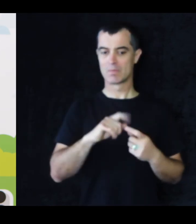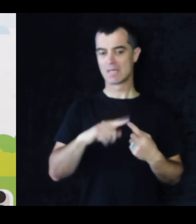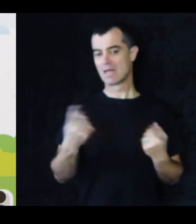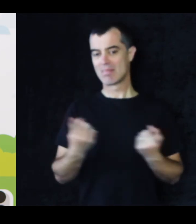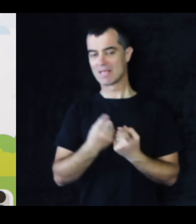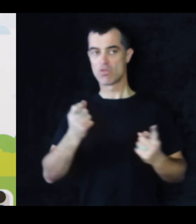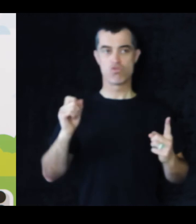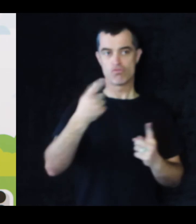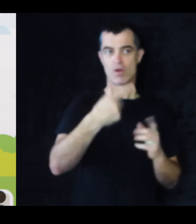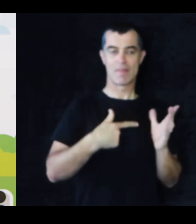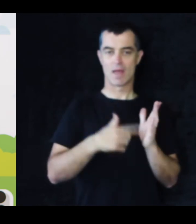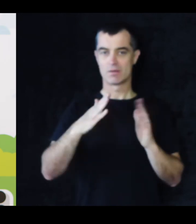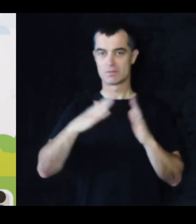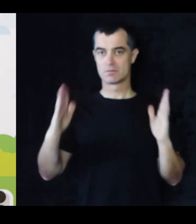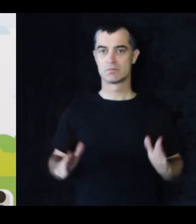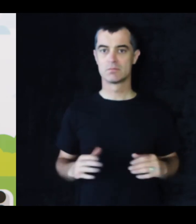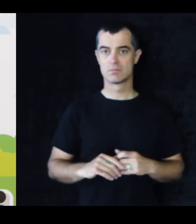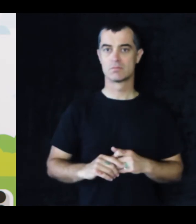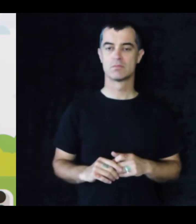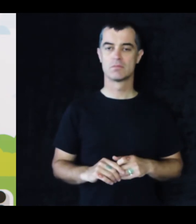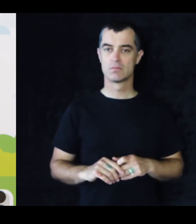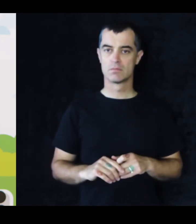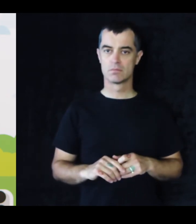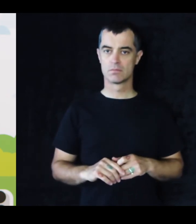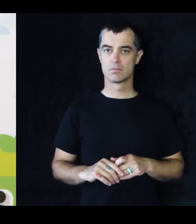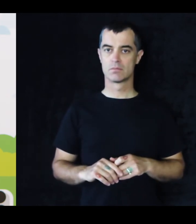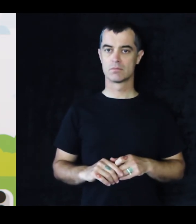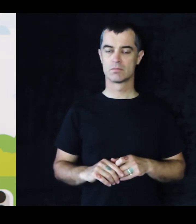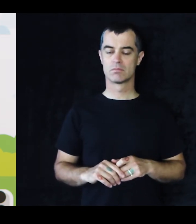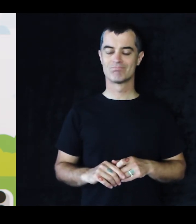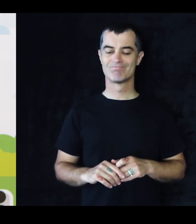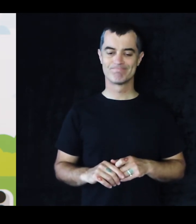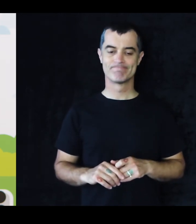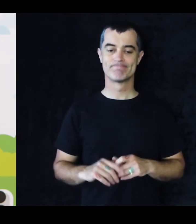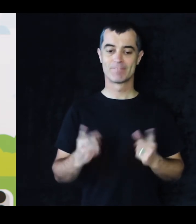So sometimes there would be things thrown at the house,